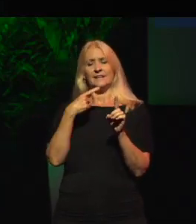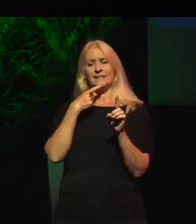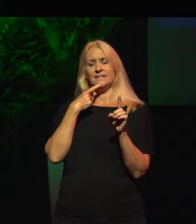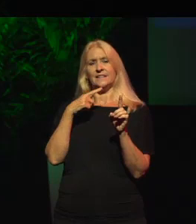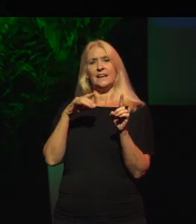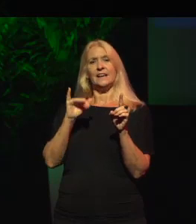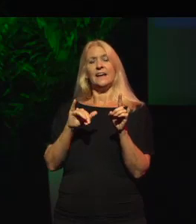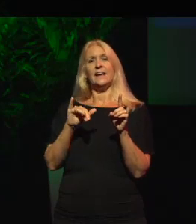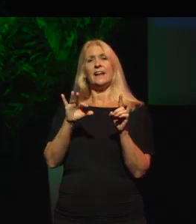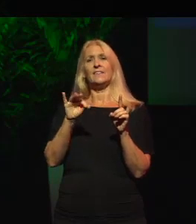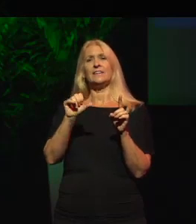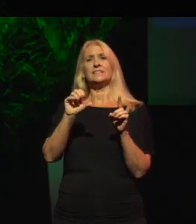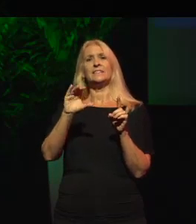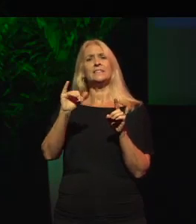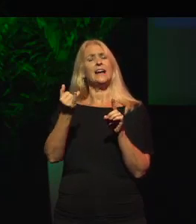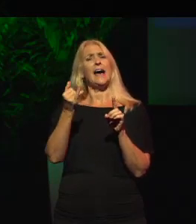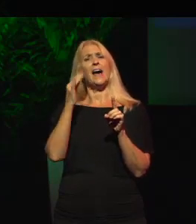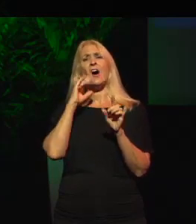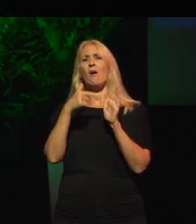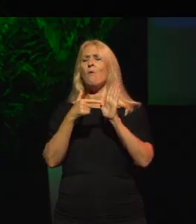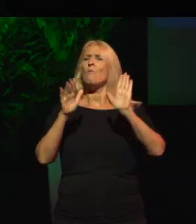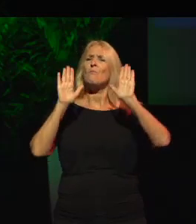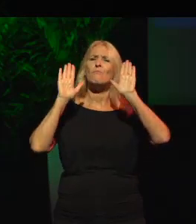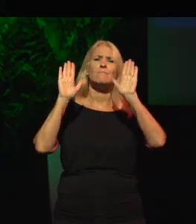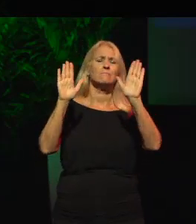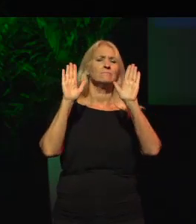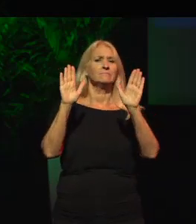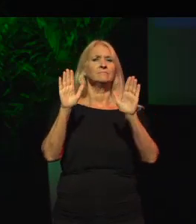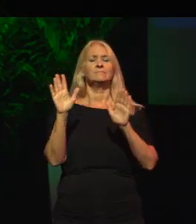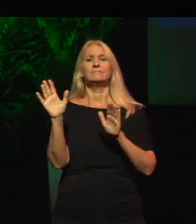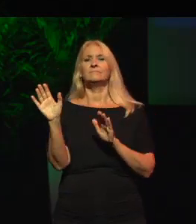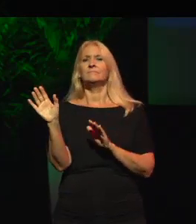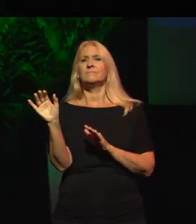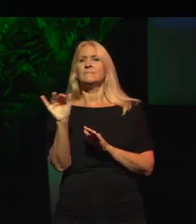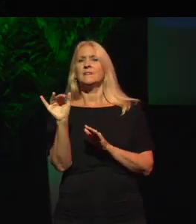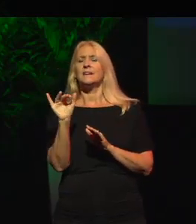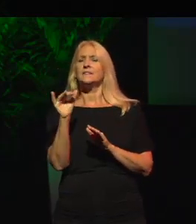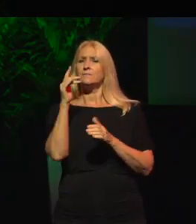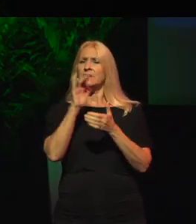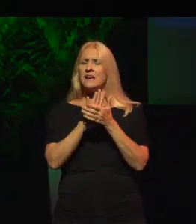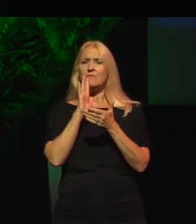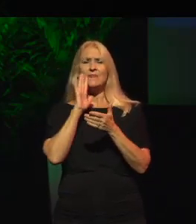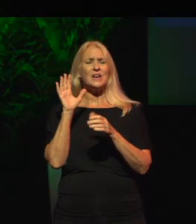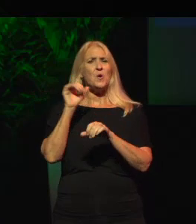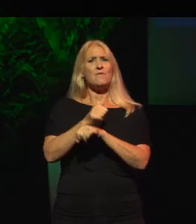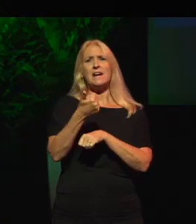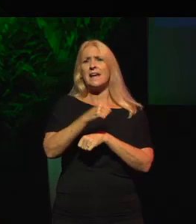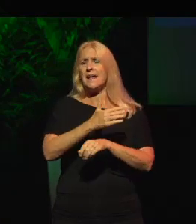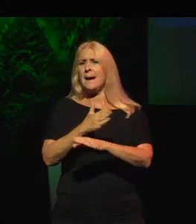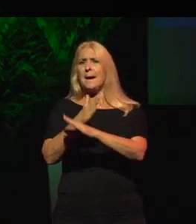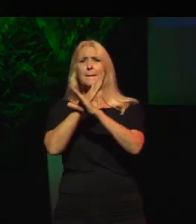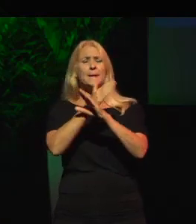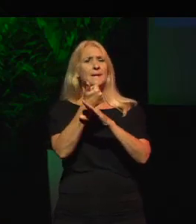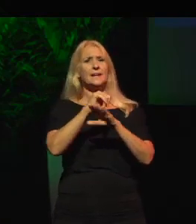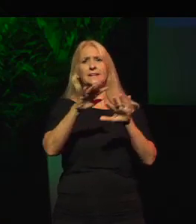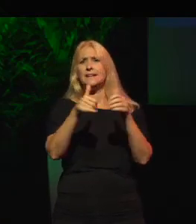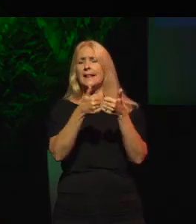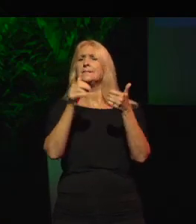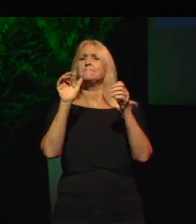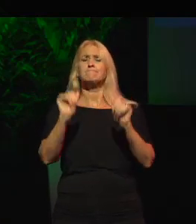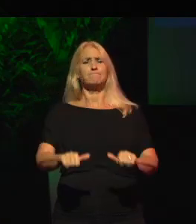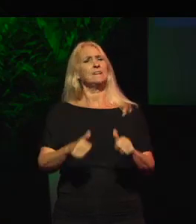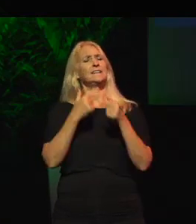is poised for greatness, and they also firmly believe that we can overcome any obstacles or challenges that are in our